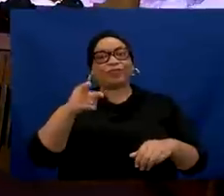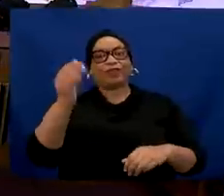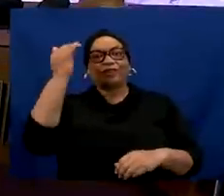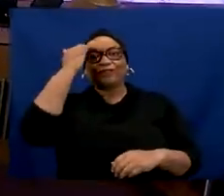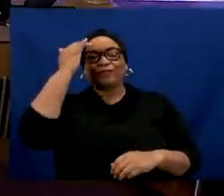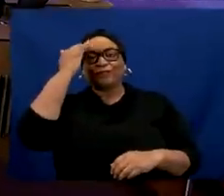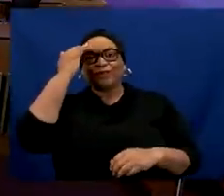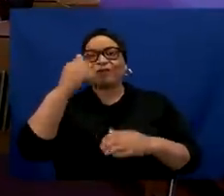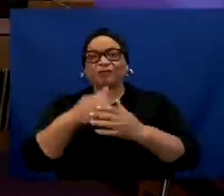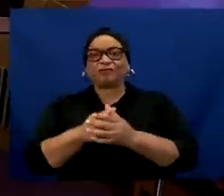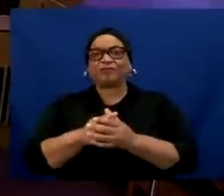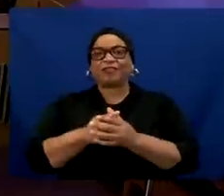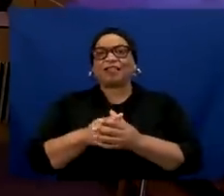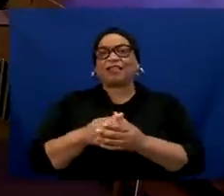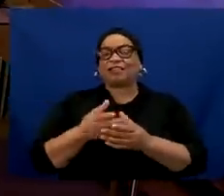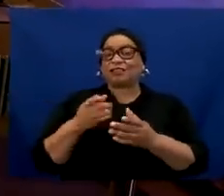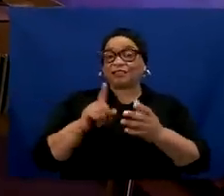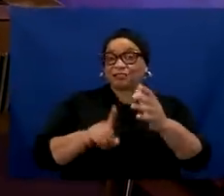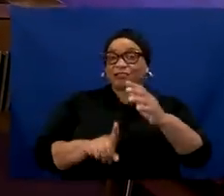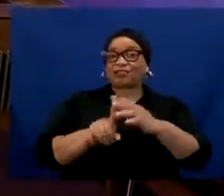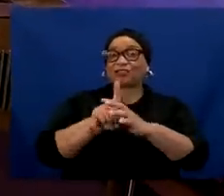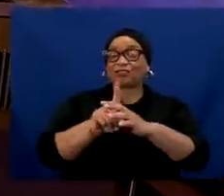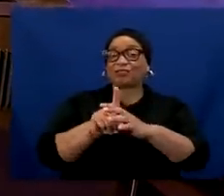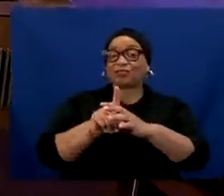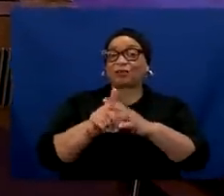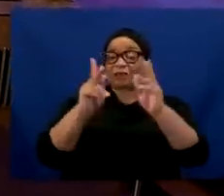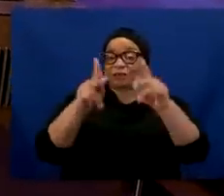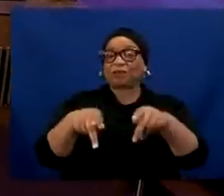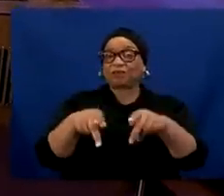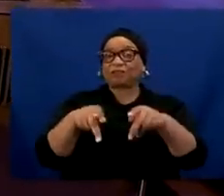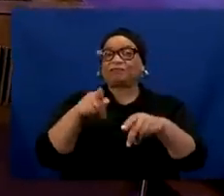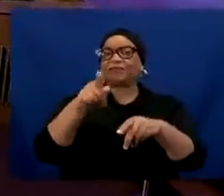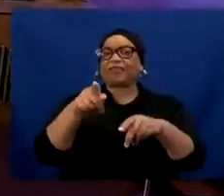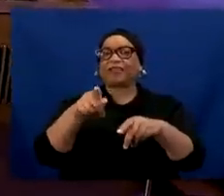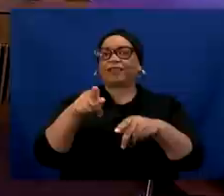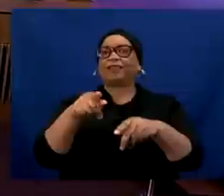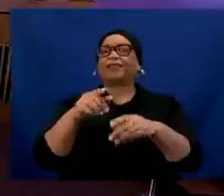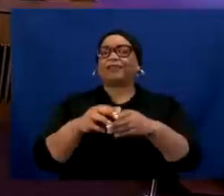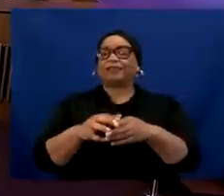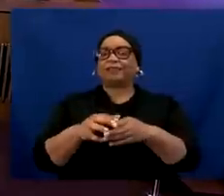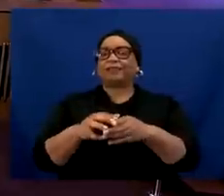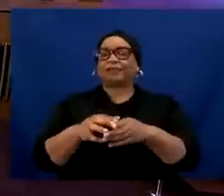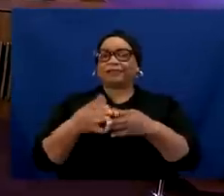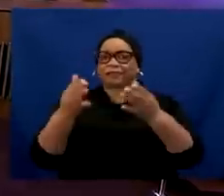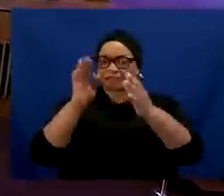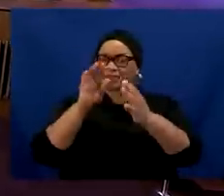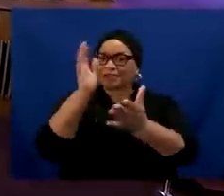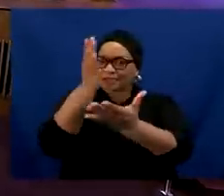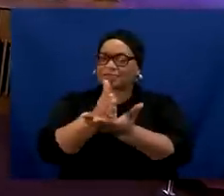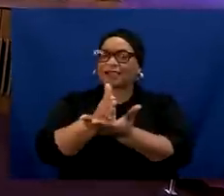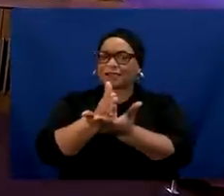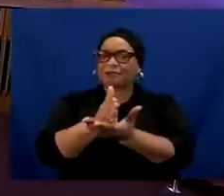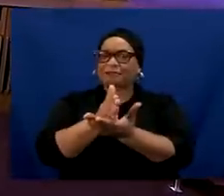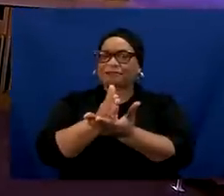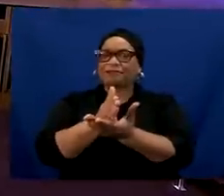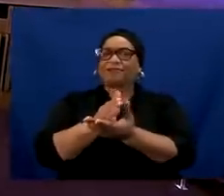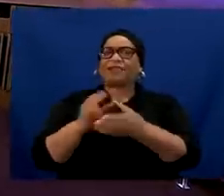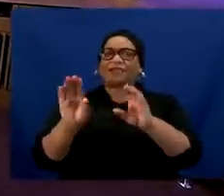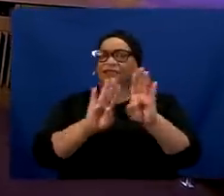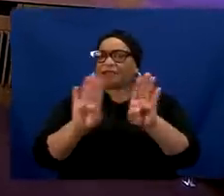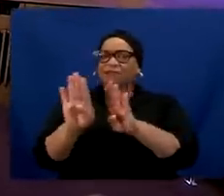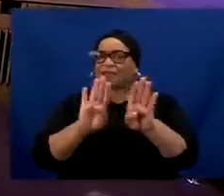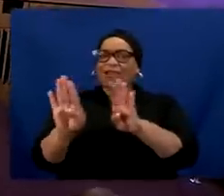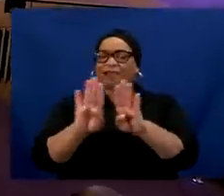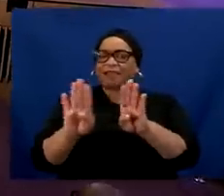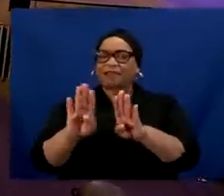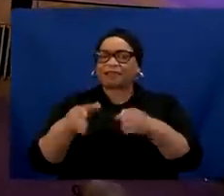some messenger into your situation and said, hey, get yourself together. Hey, stop acting all crazy. Stop talking like that.